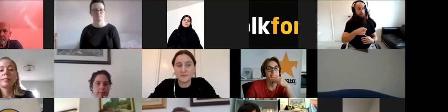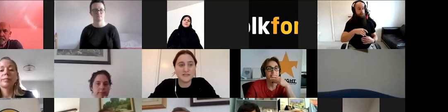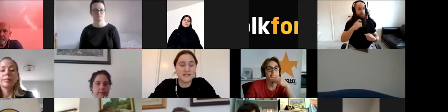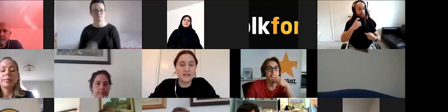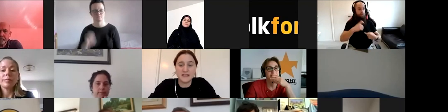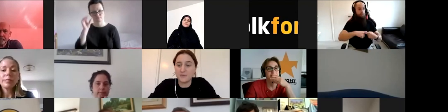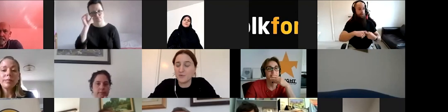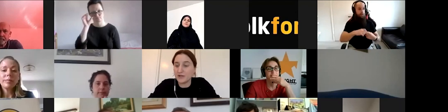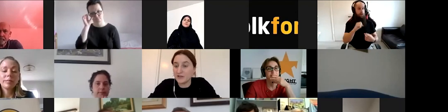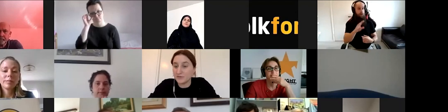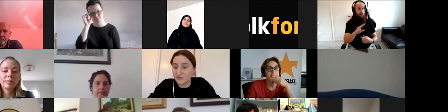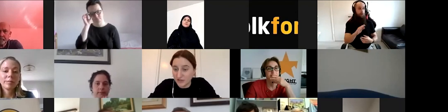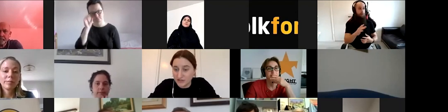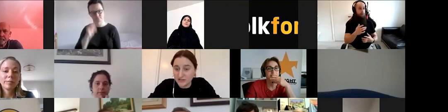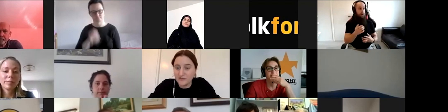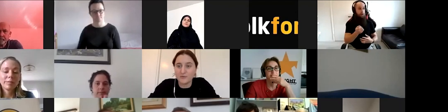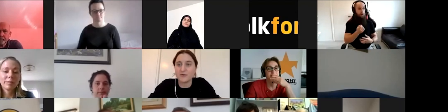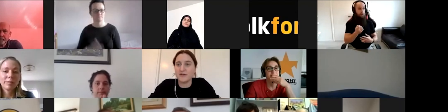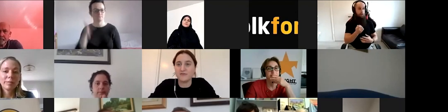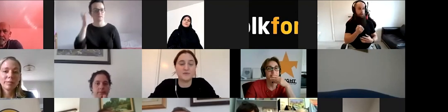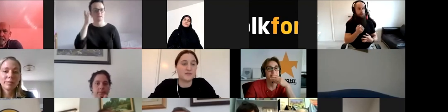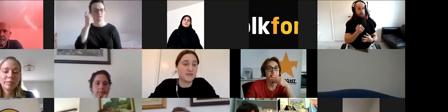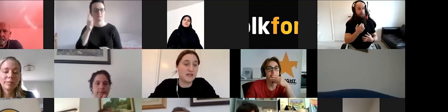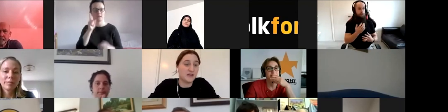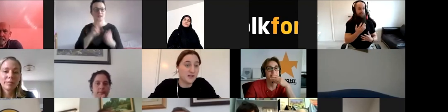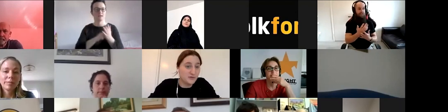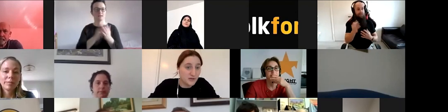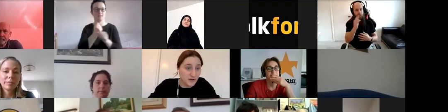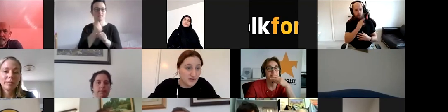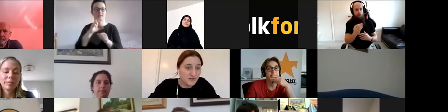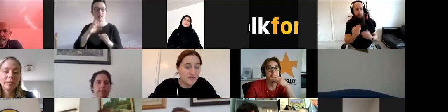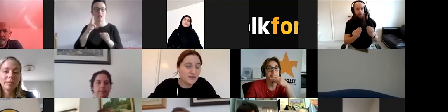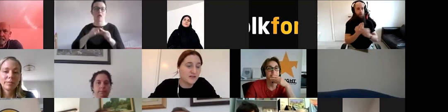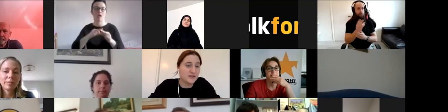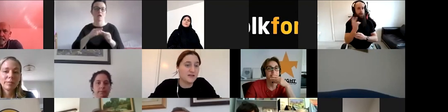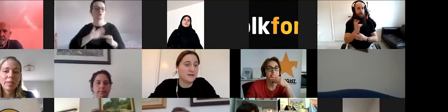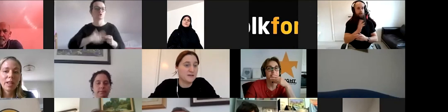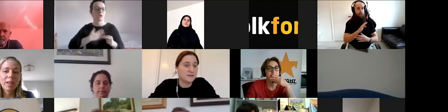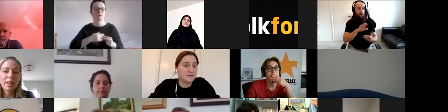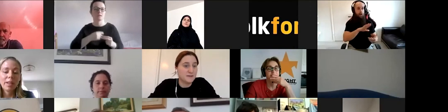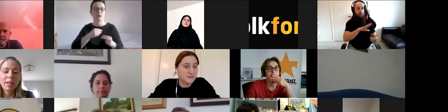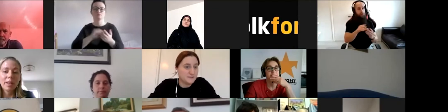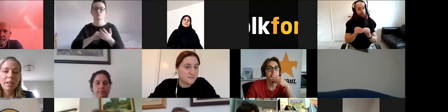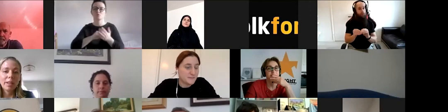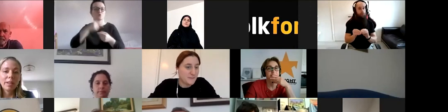in case we see anything more in terms of questions, or if you want to say any concluding words.